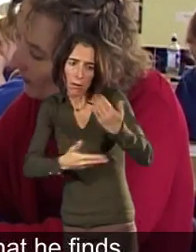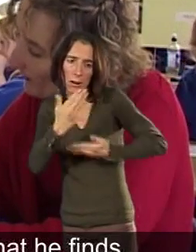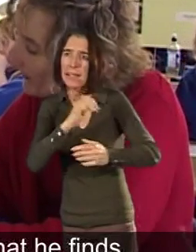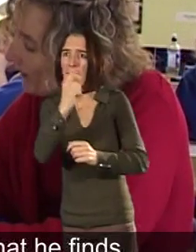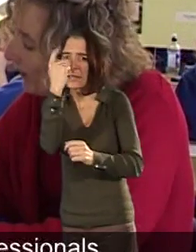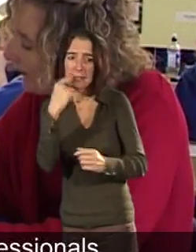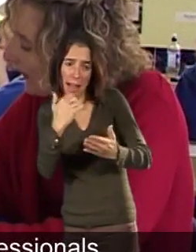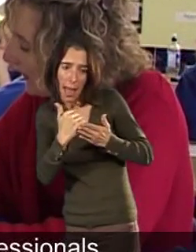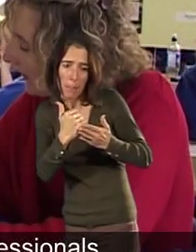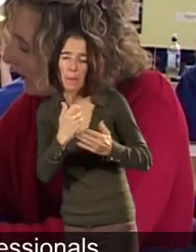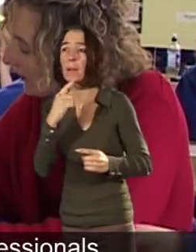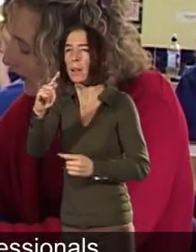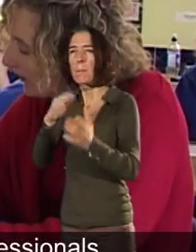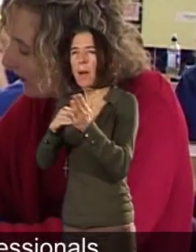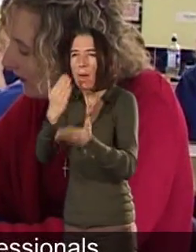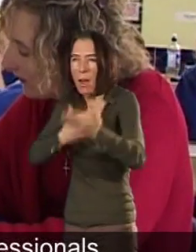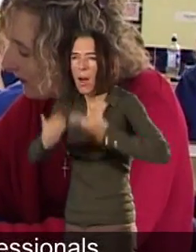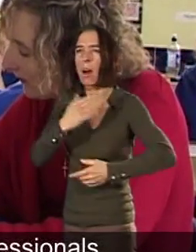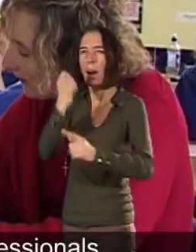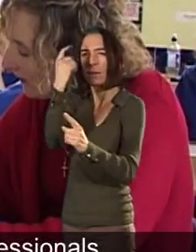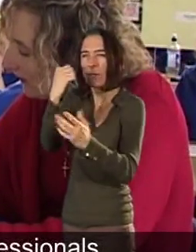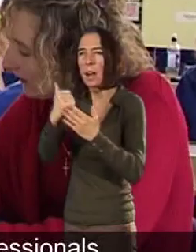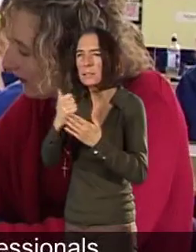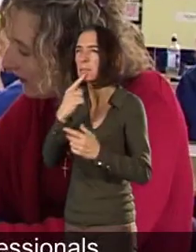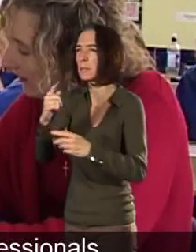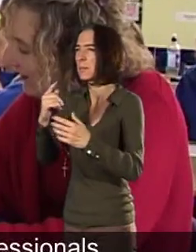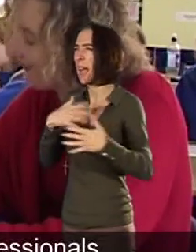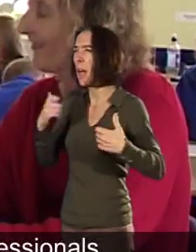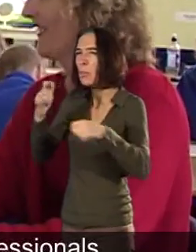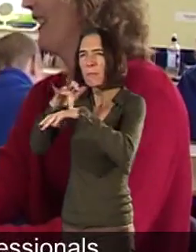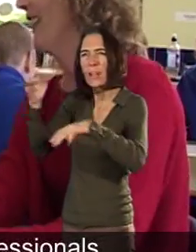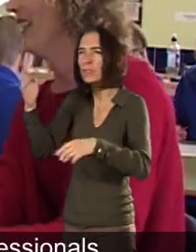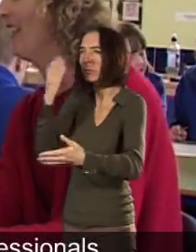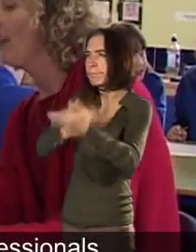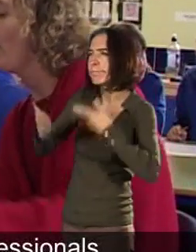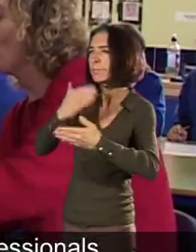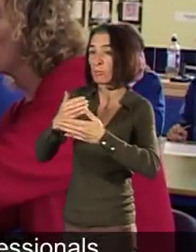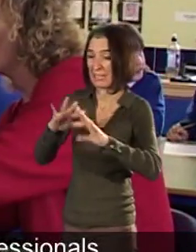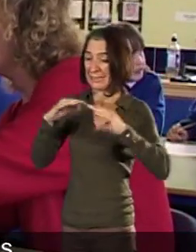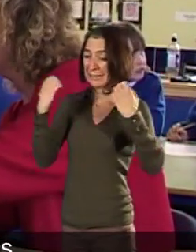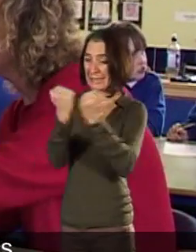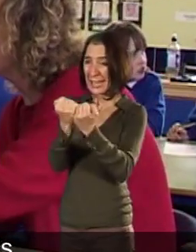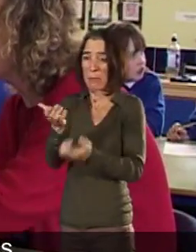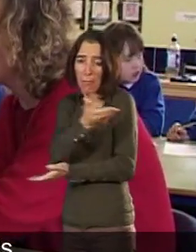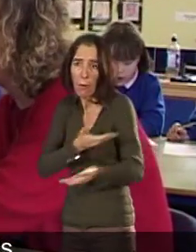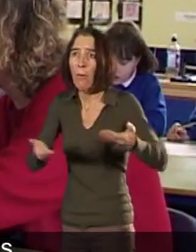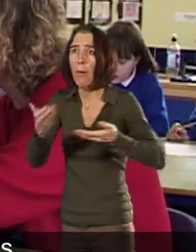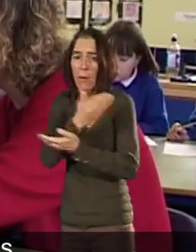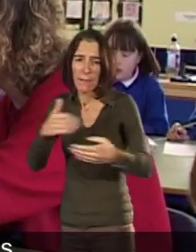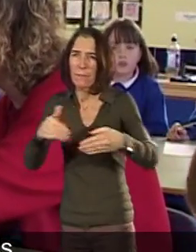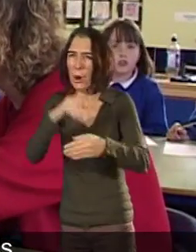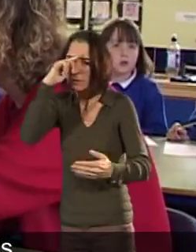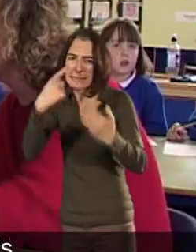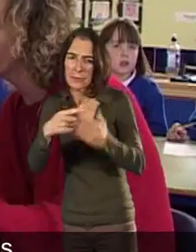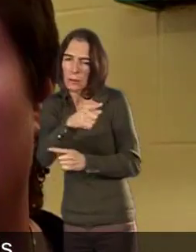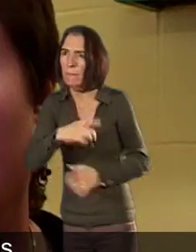into school, getting advice from any health professionals who are involved, and really, it's a team effort. He's involved in every decision.